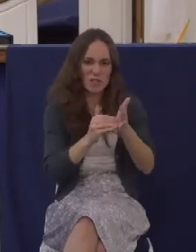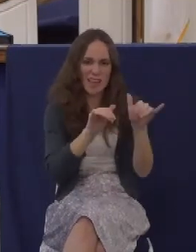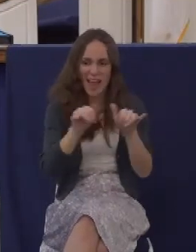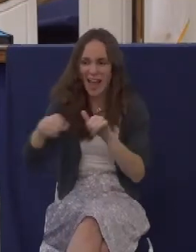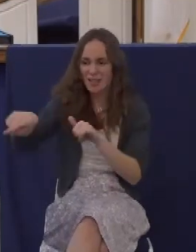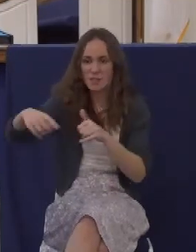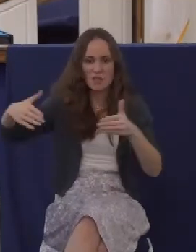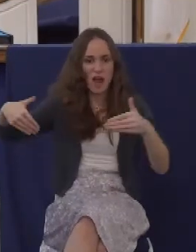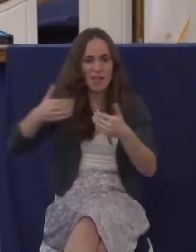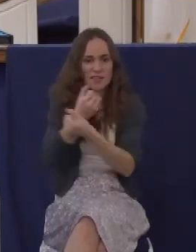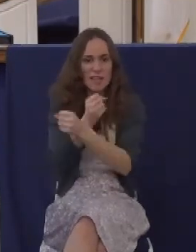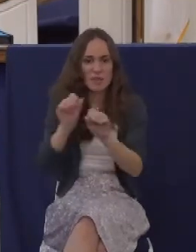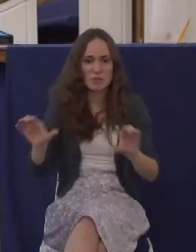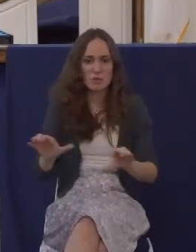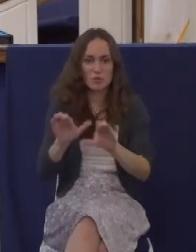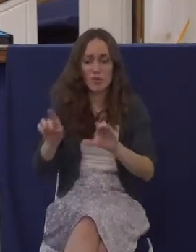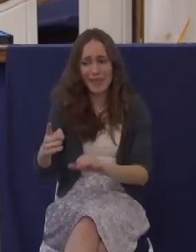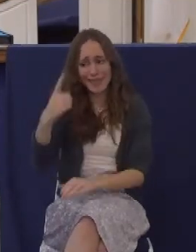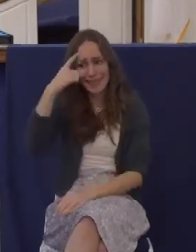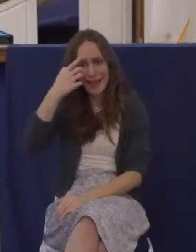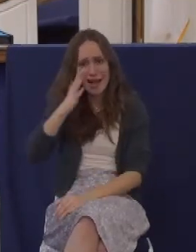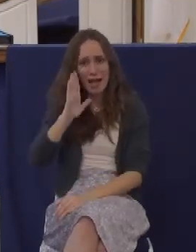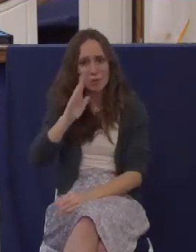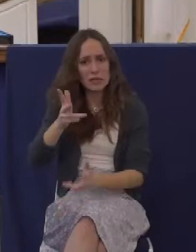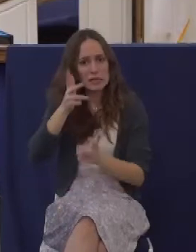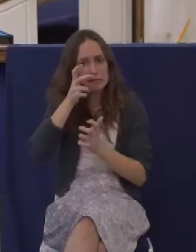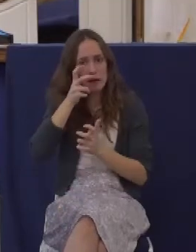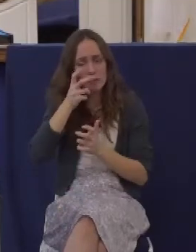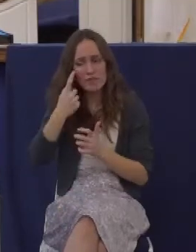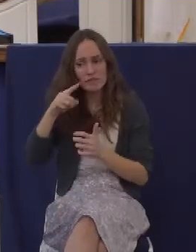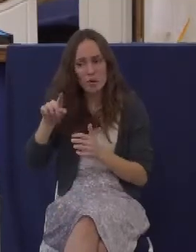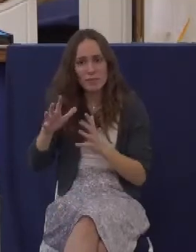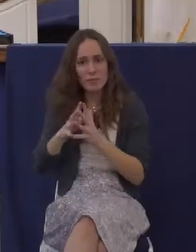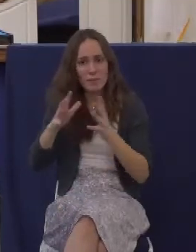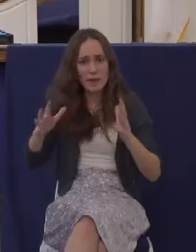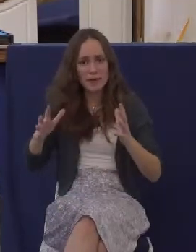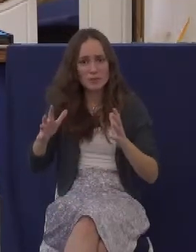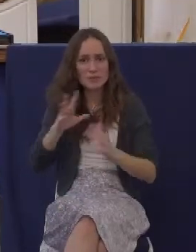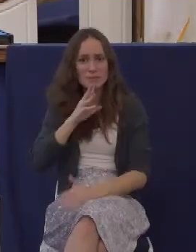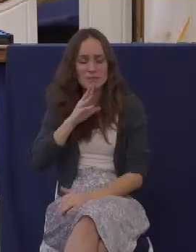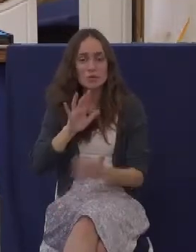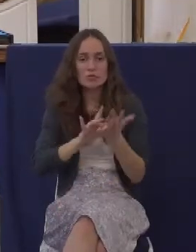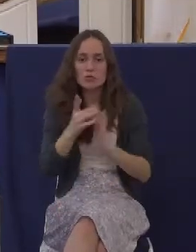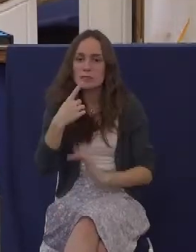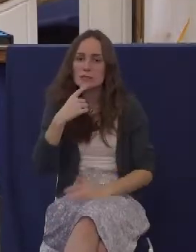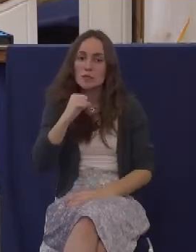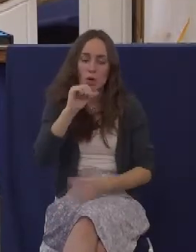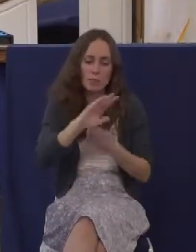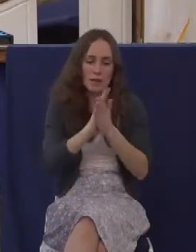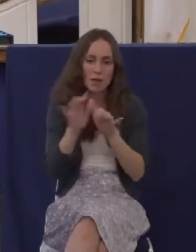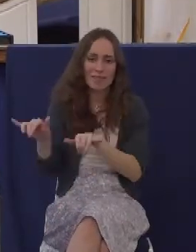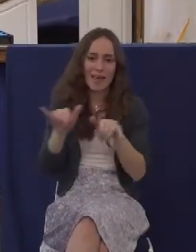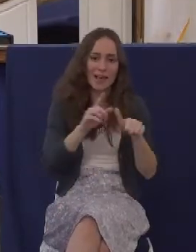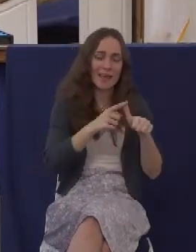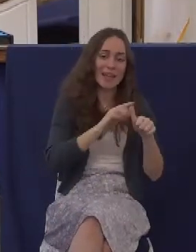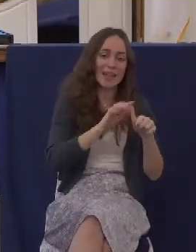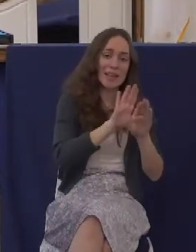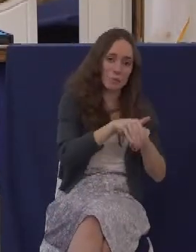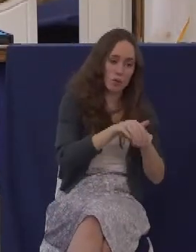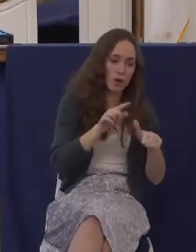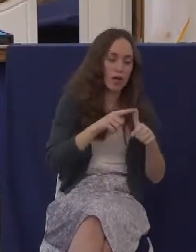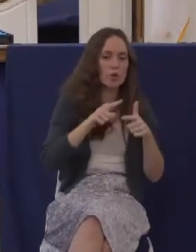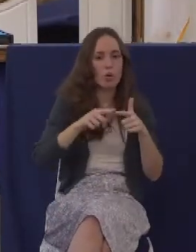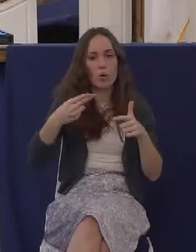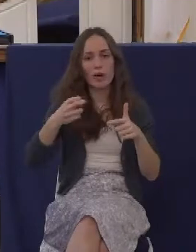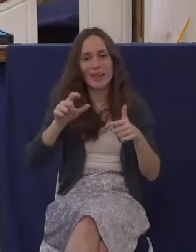Jesus said, don't pray like the heathen when they pray. Don't be like hypocrites when they pray. Don't be like the heathen when they pray. Now, what is Jesus referring to?